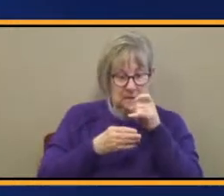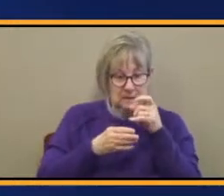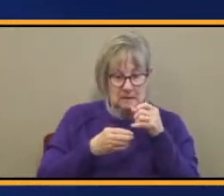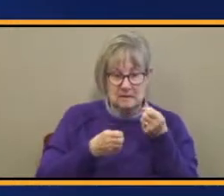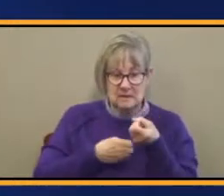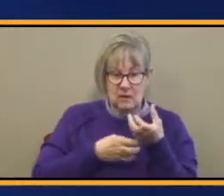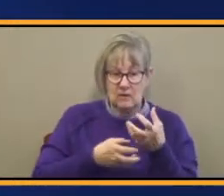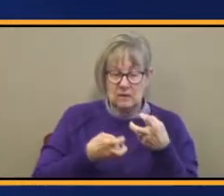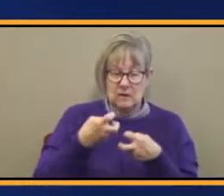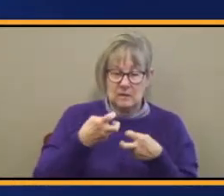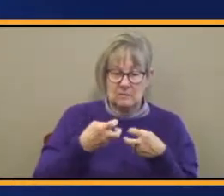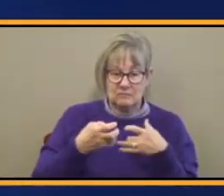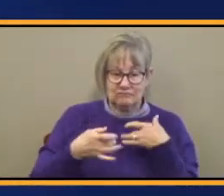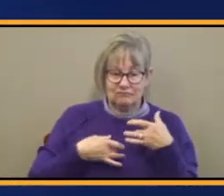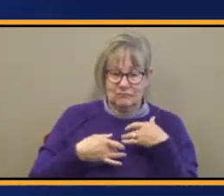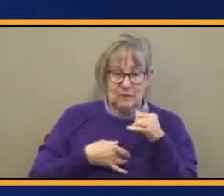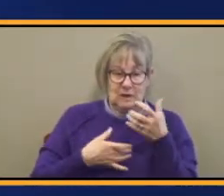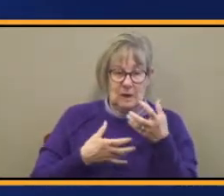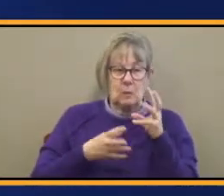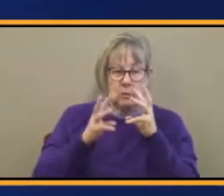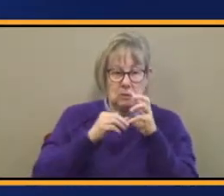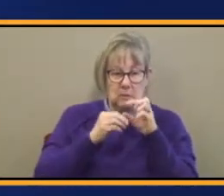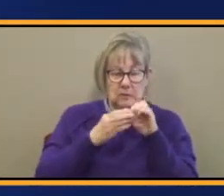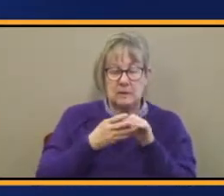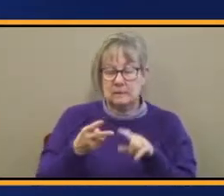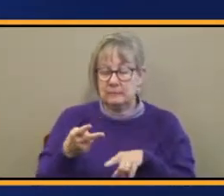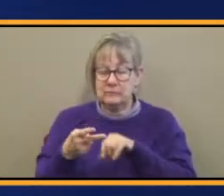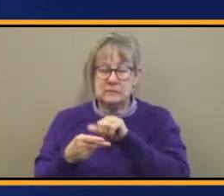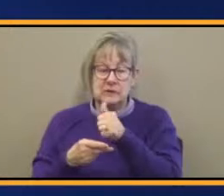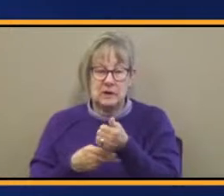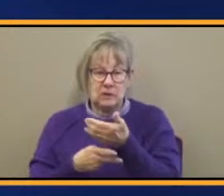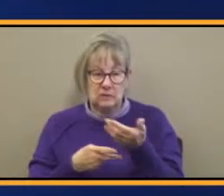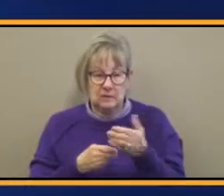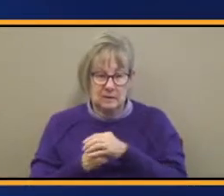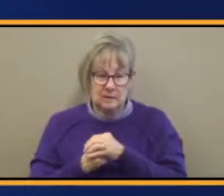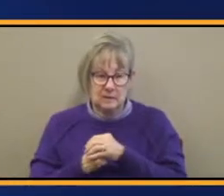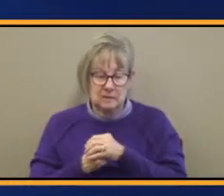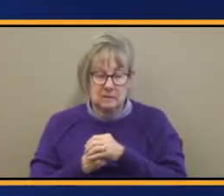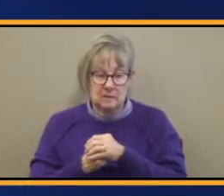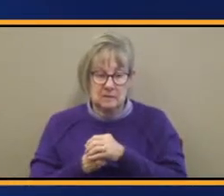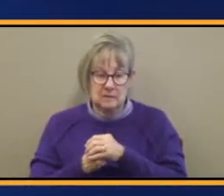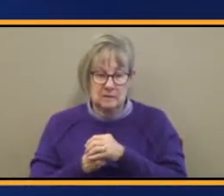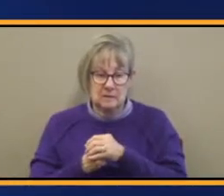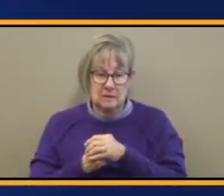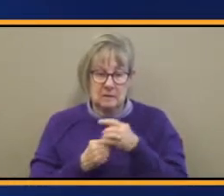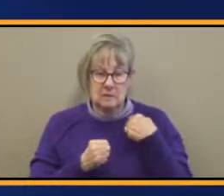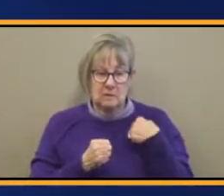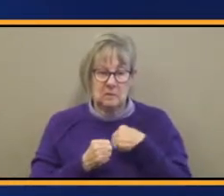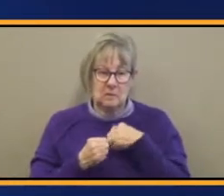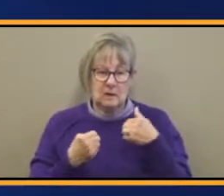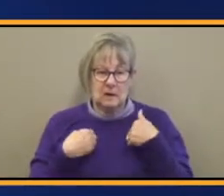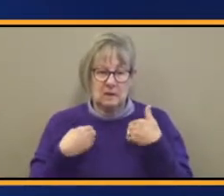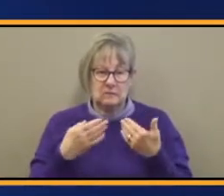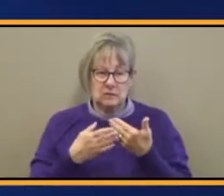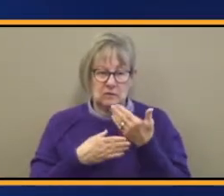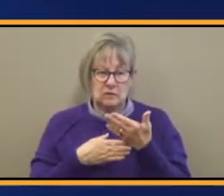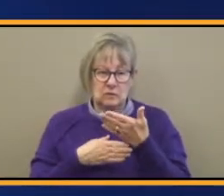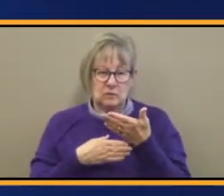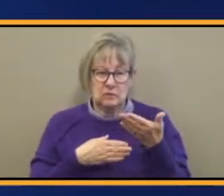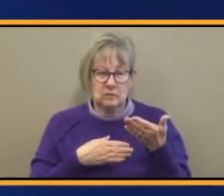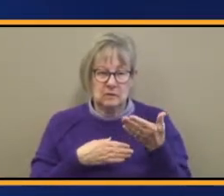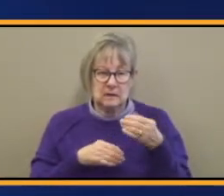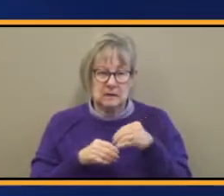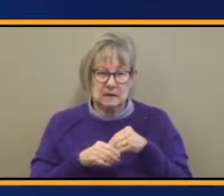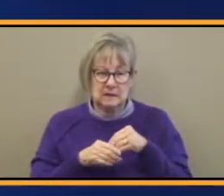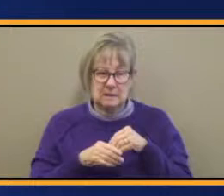about that. And then I guess the other thing that we have the new thing in place as of